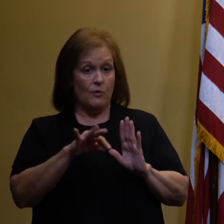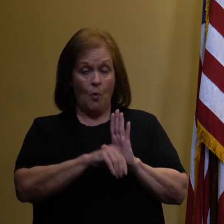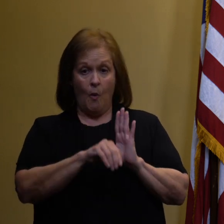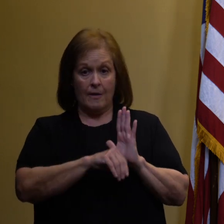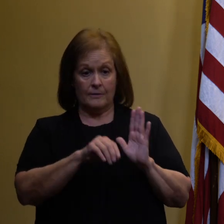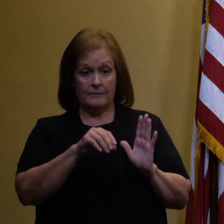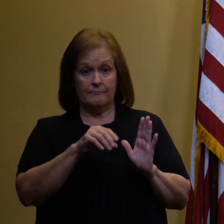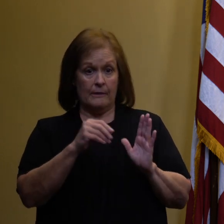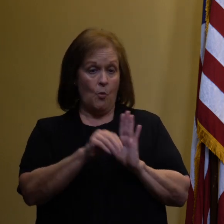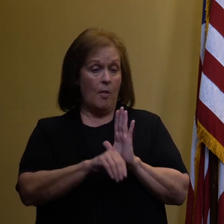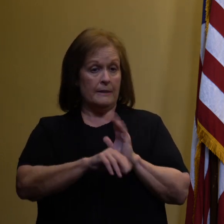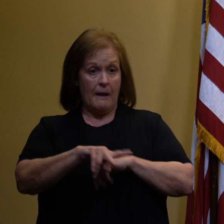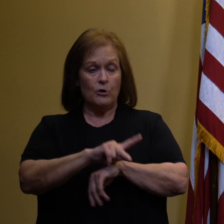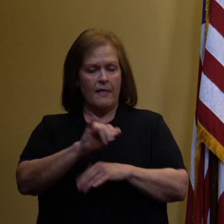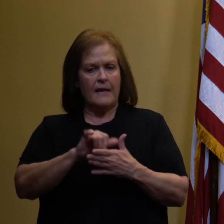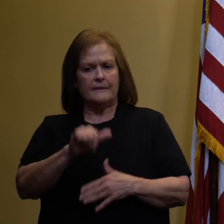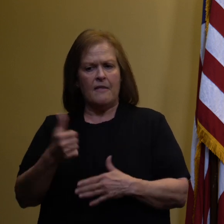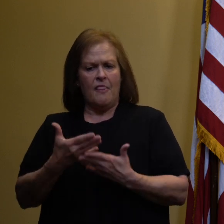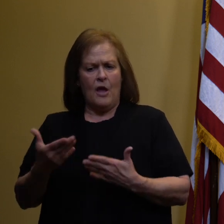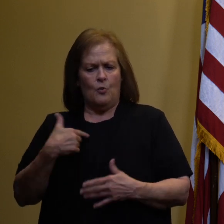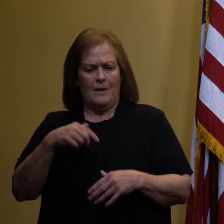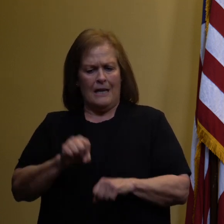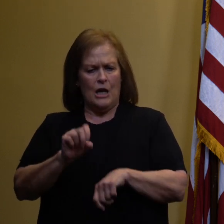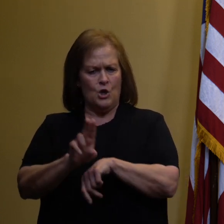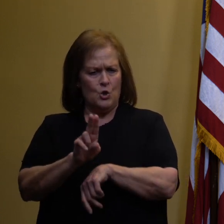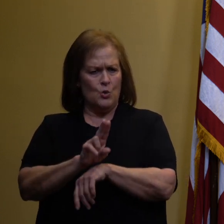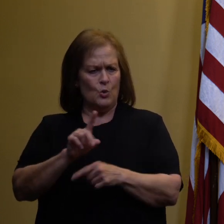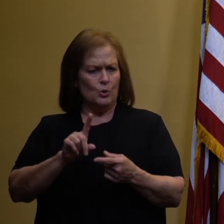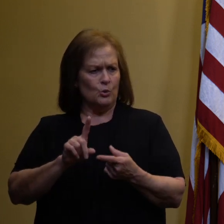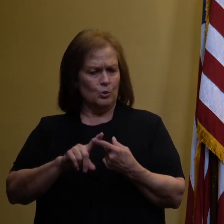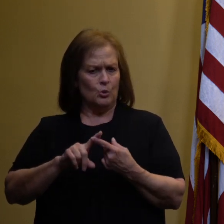Parish, and it's just another tool that we can use to retain